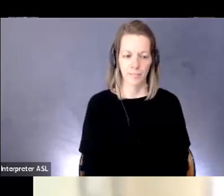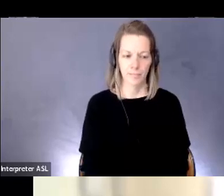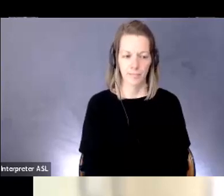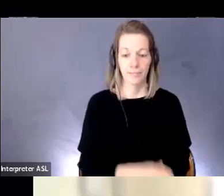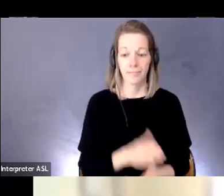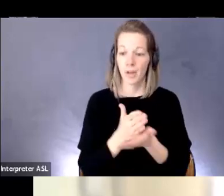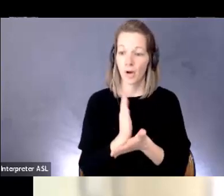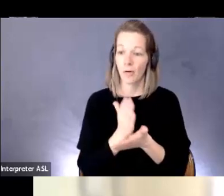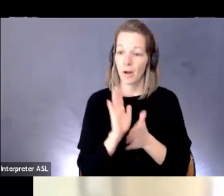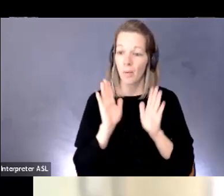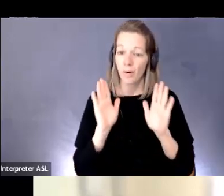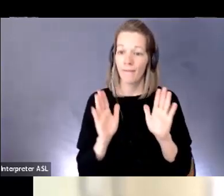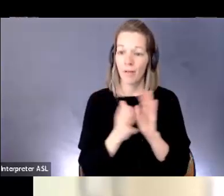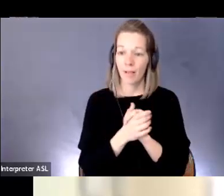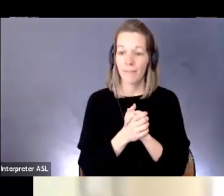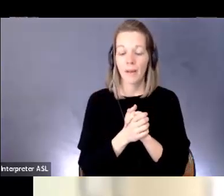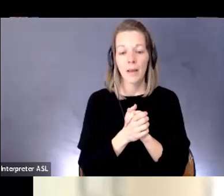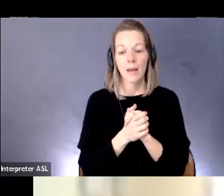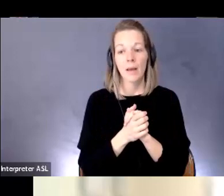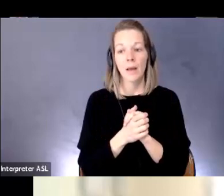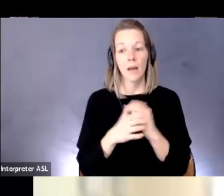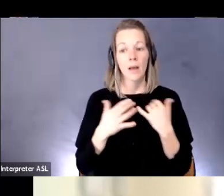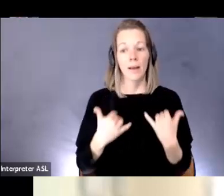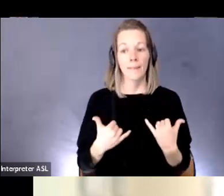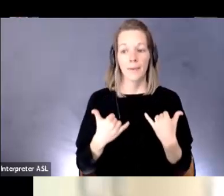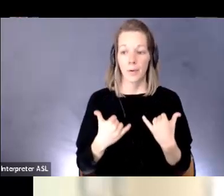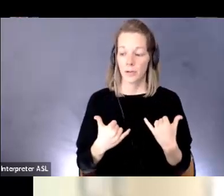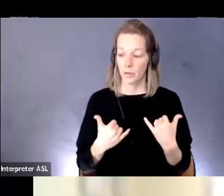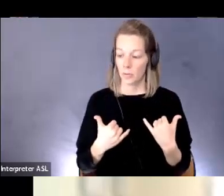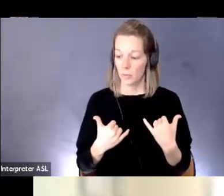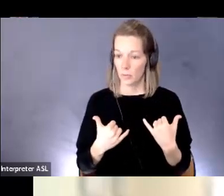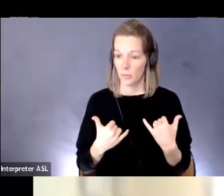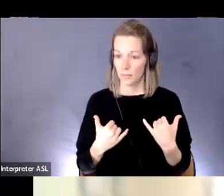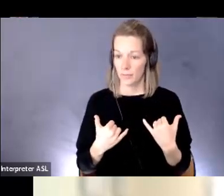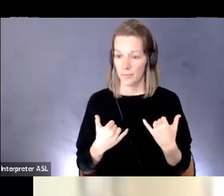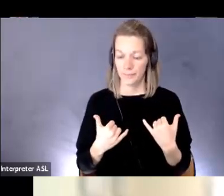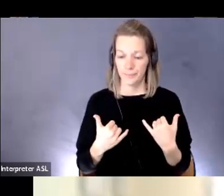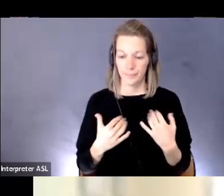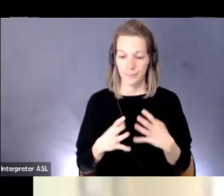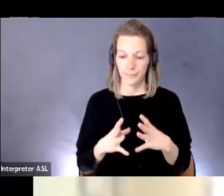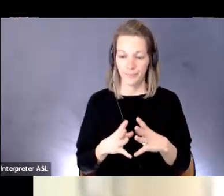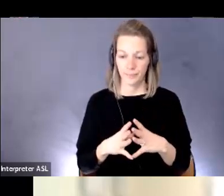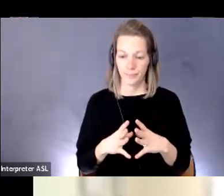All right, wonderful. So I am going to